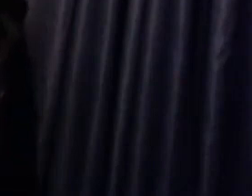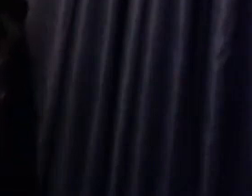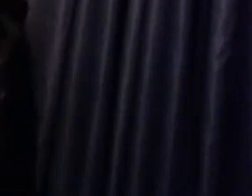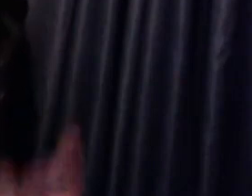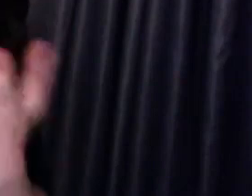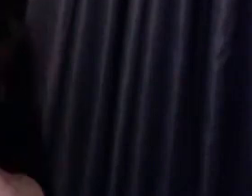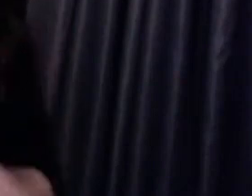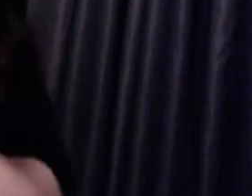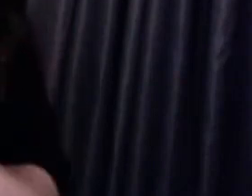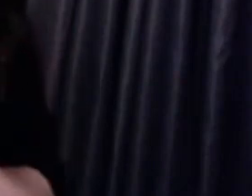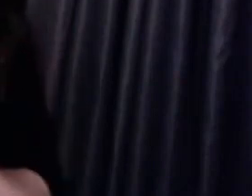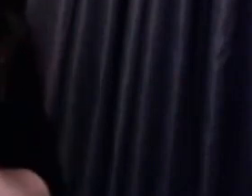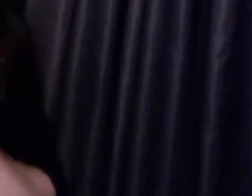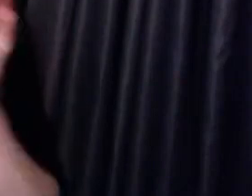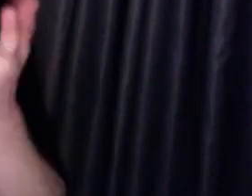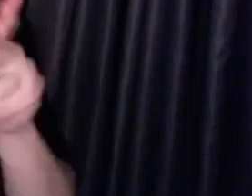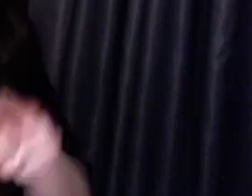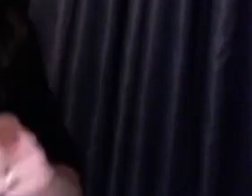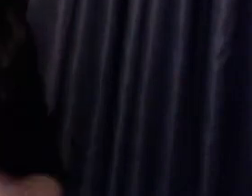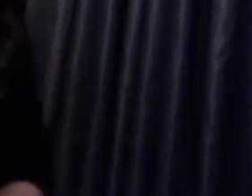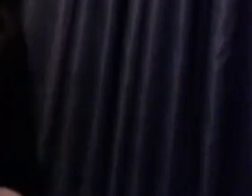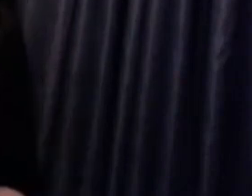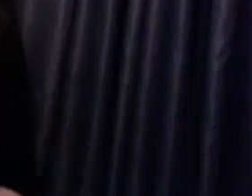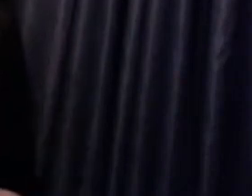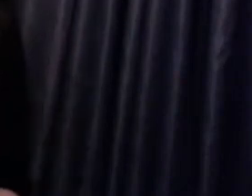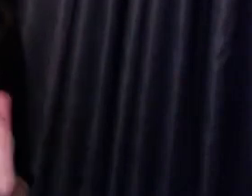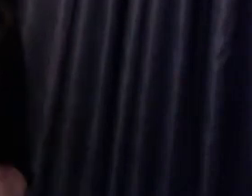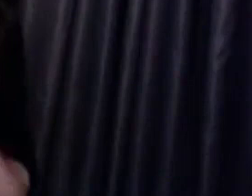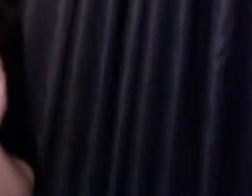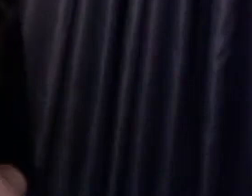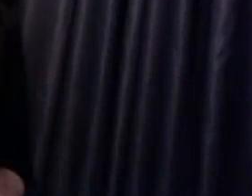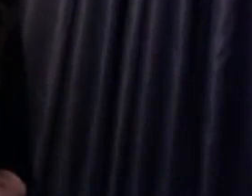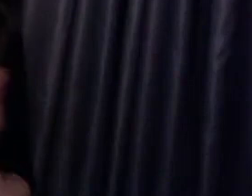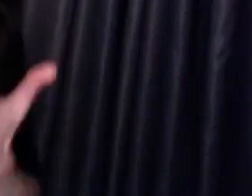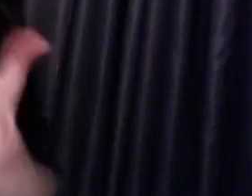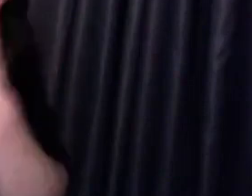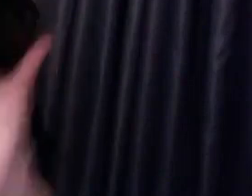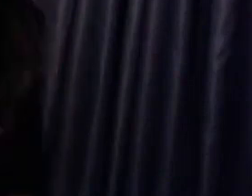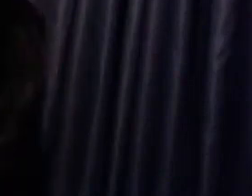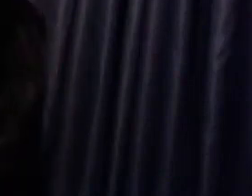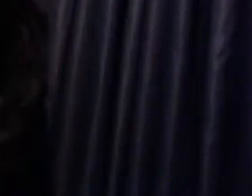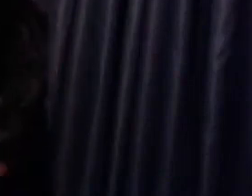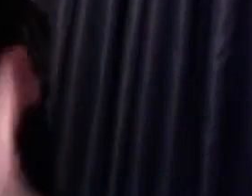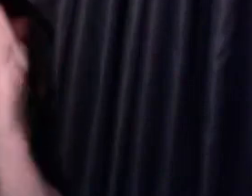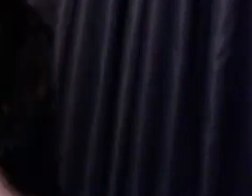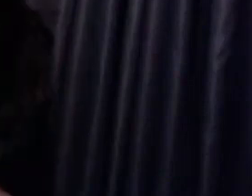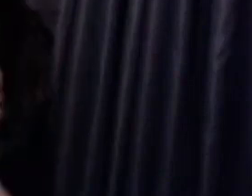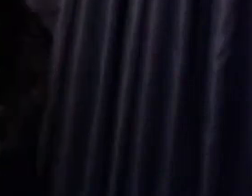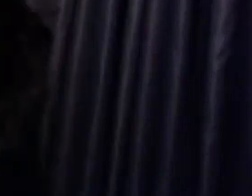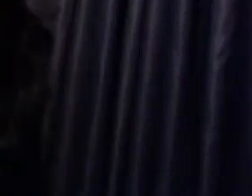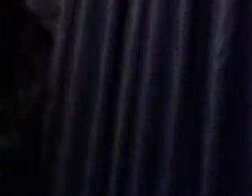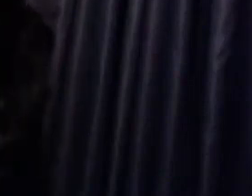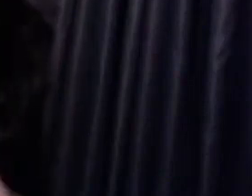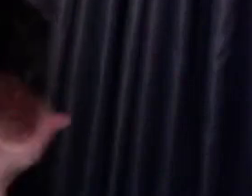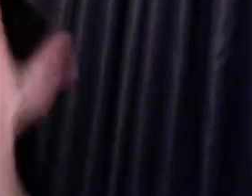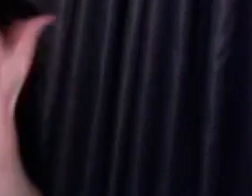there, and I think I've also experienced this, there's many people who may say that they have expertise in trauma, but they're not actually in possession